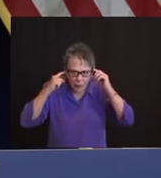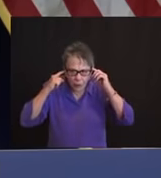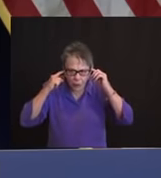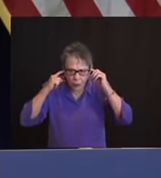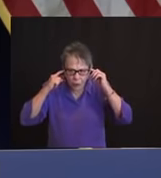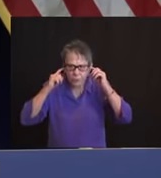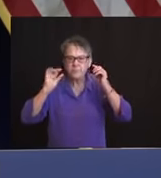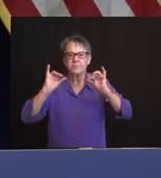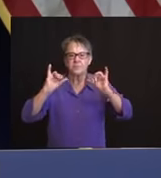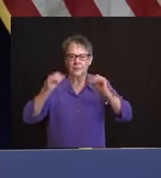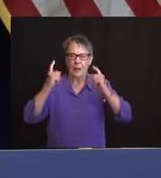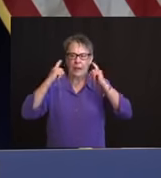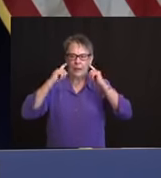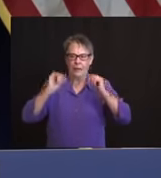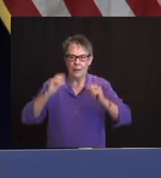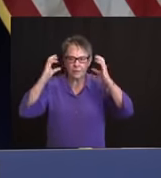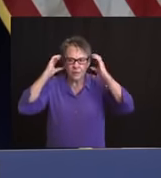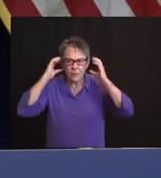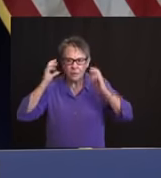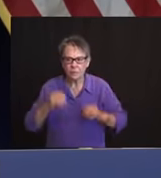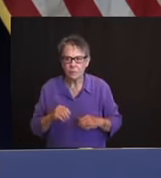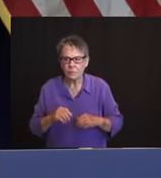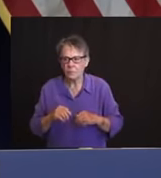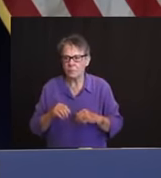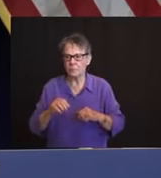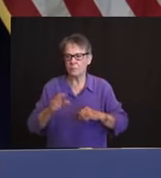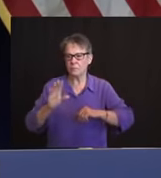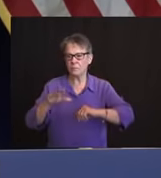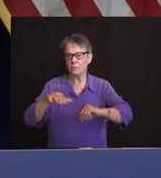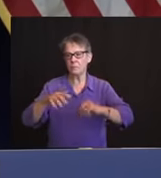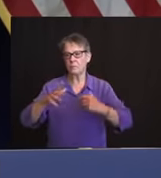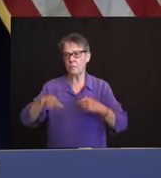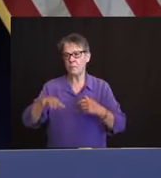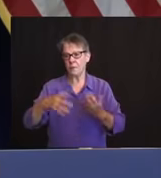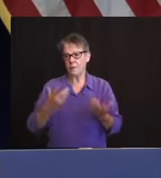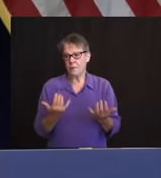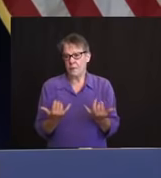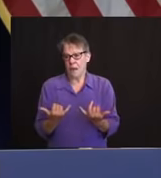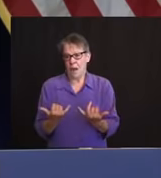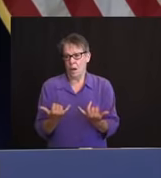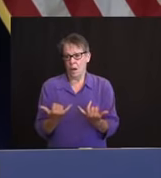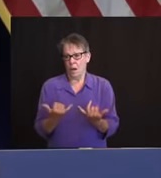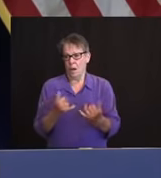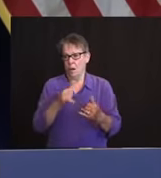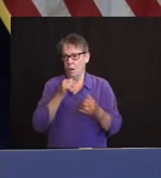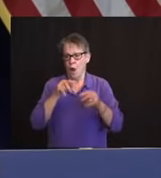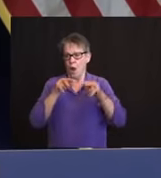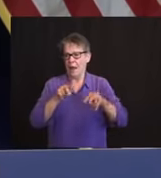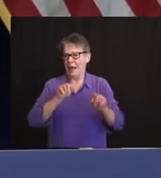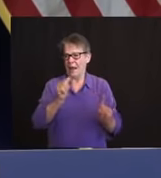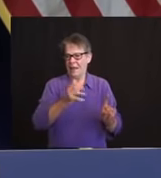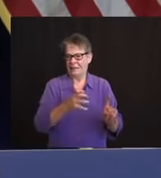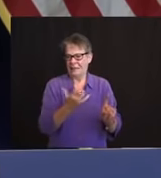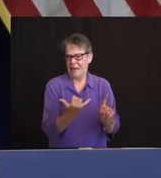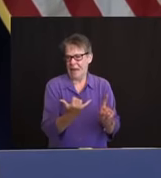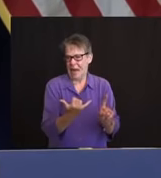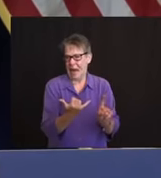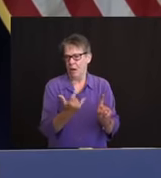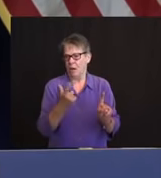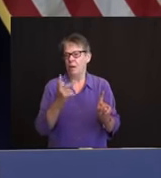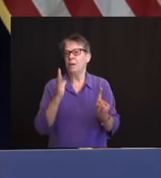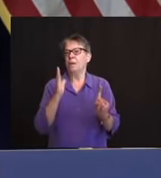now, but where is Atlantic City going? So we are paying attention to employment,